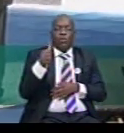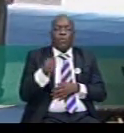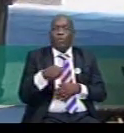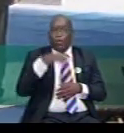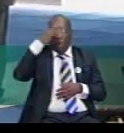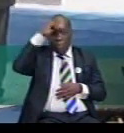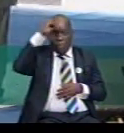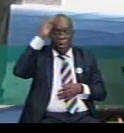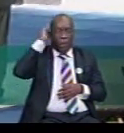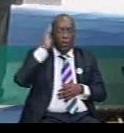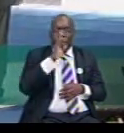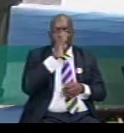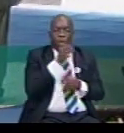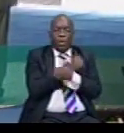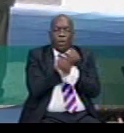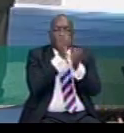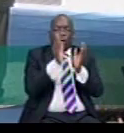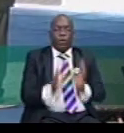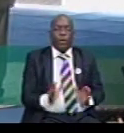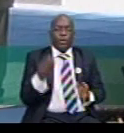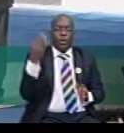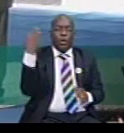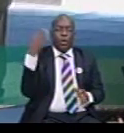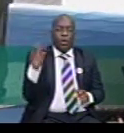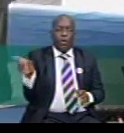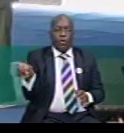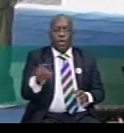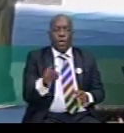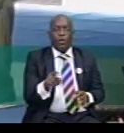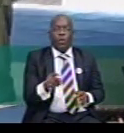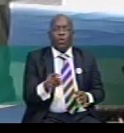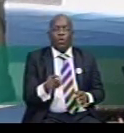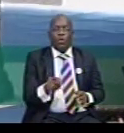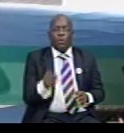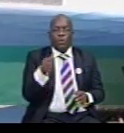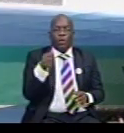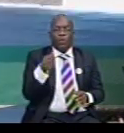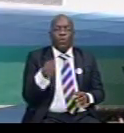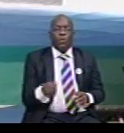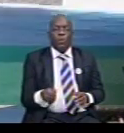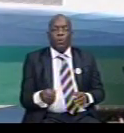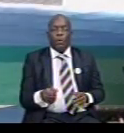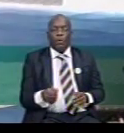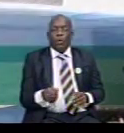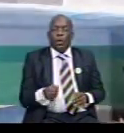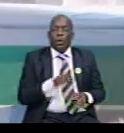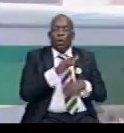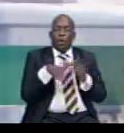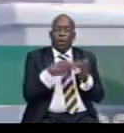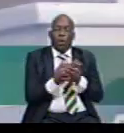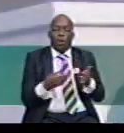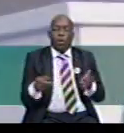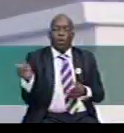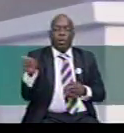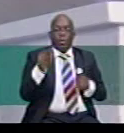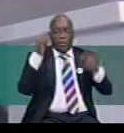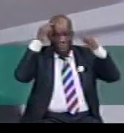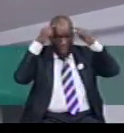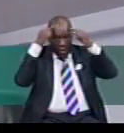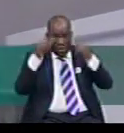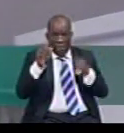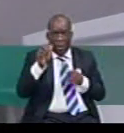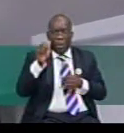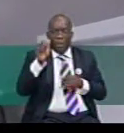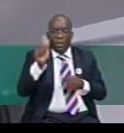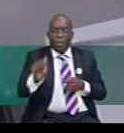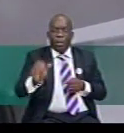be lovers of their own self. That means all they consider, like Achan in going